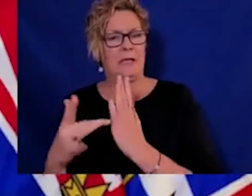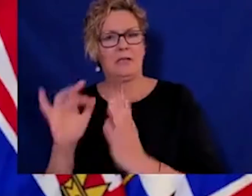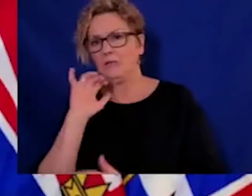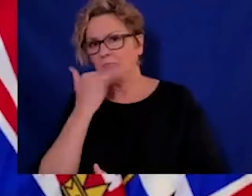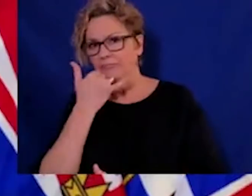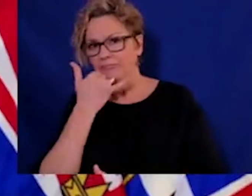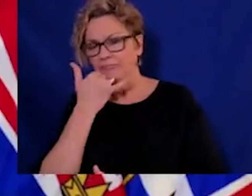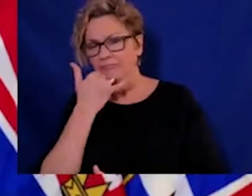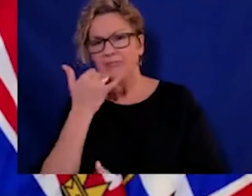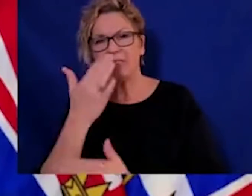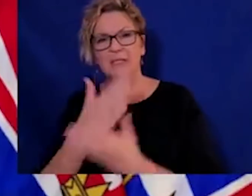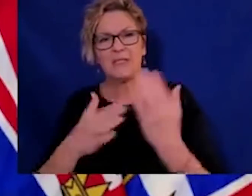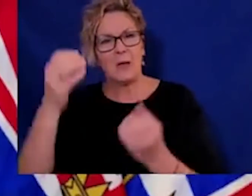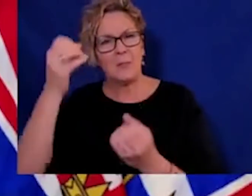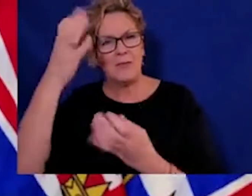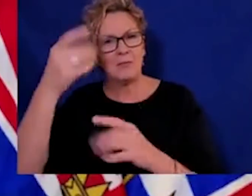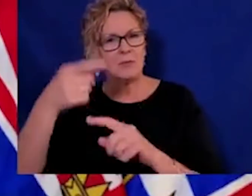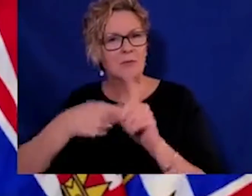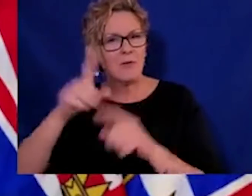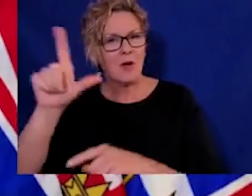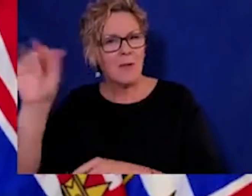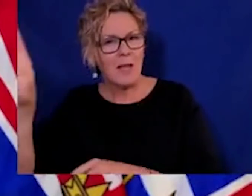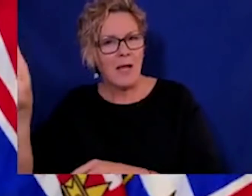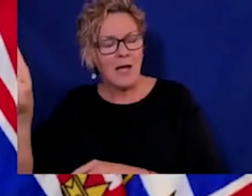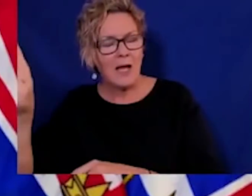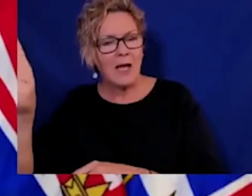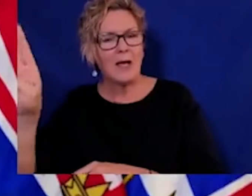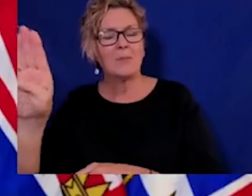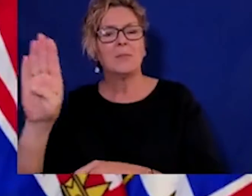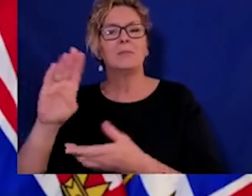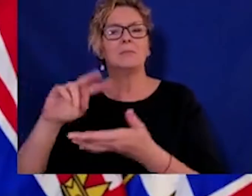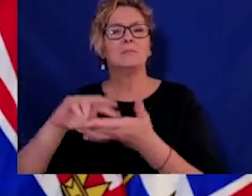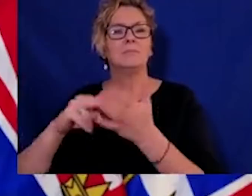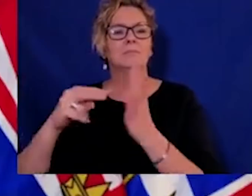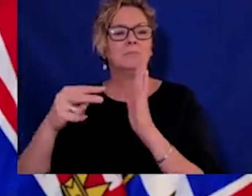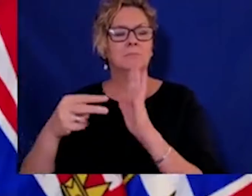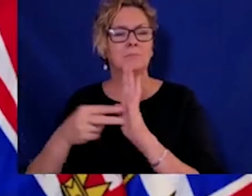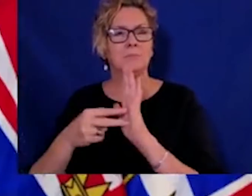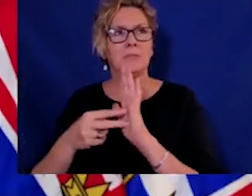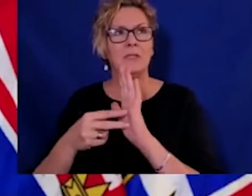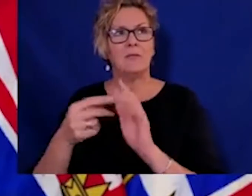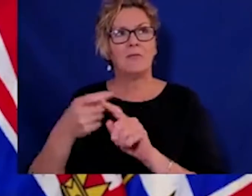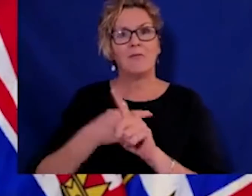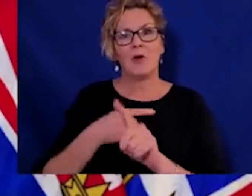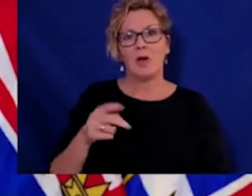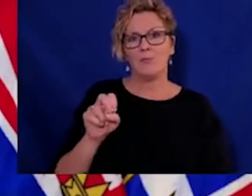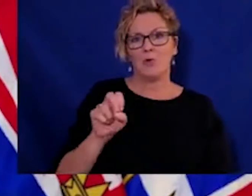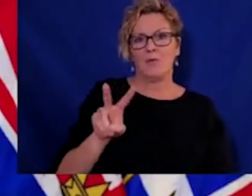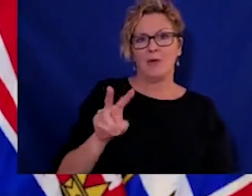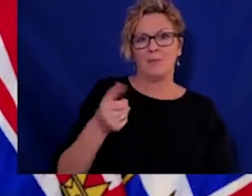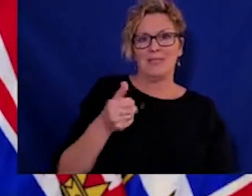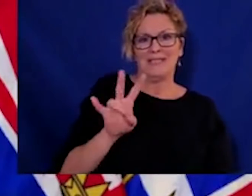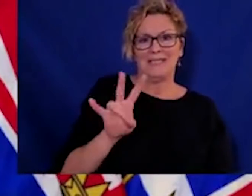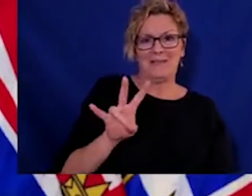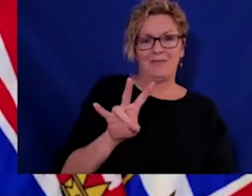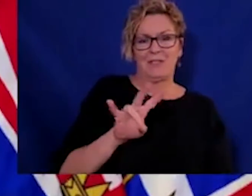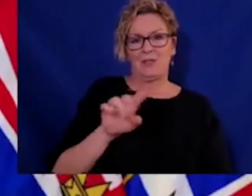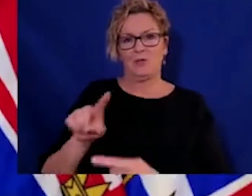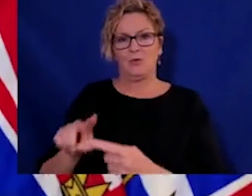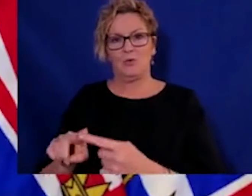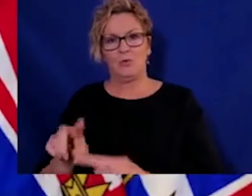transfer of data from a lab to the health authority, which meant there were errors in reporting new cases between the 17th